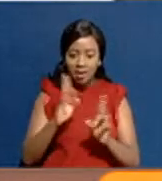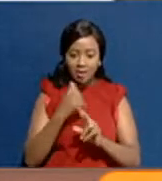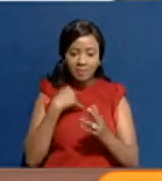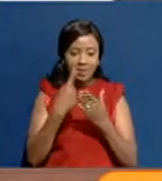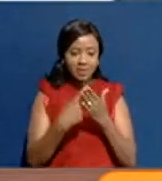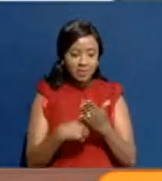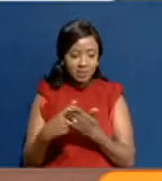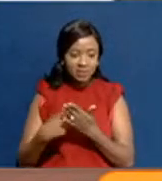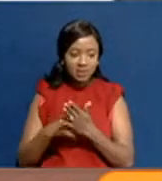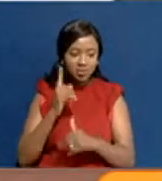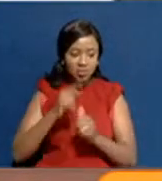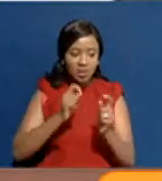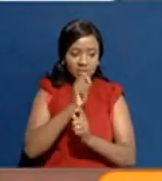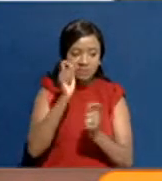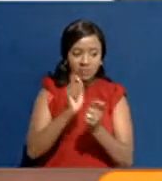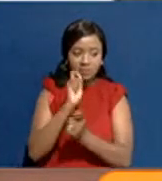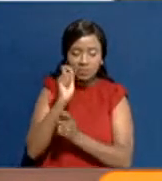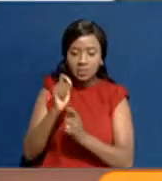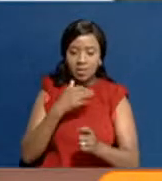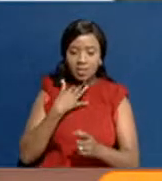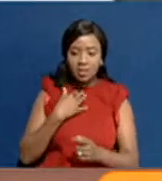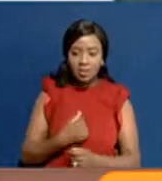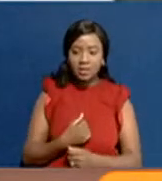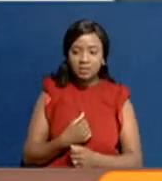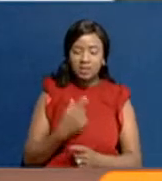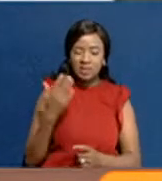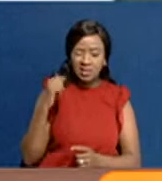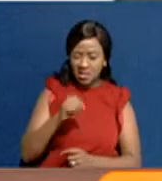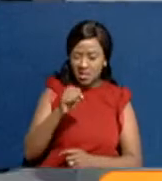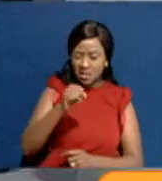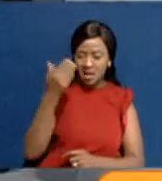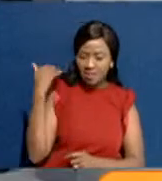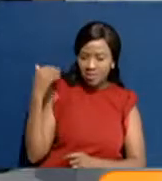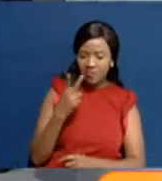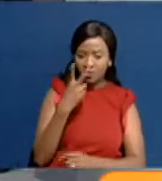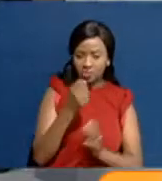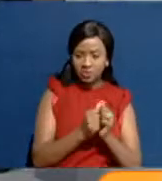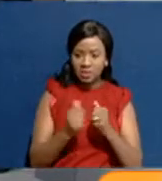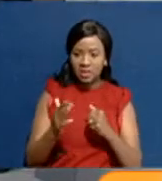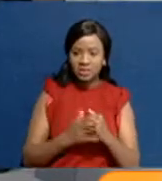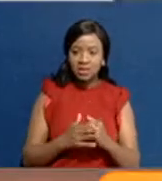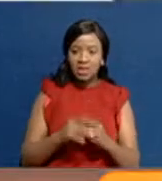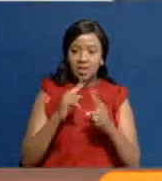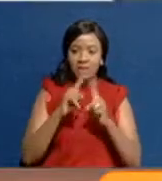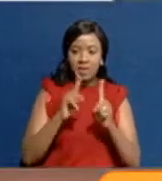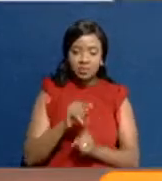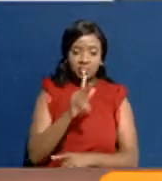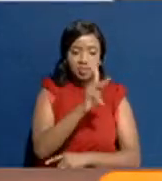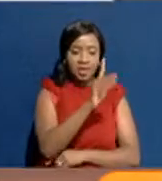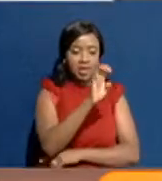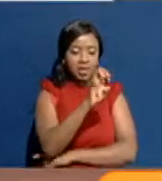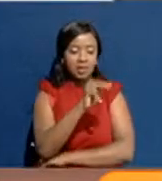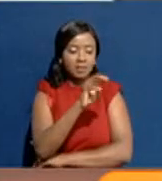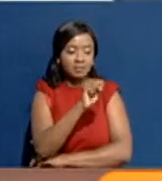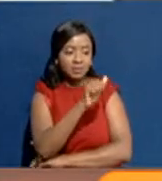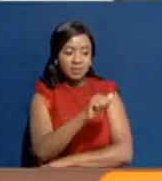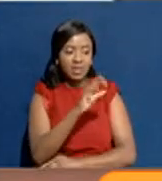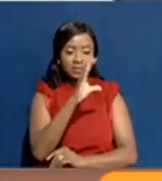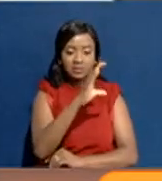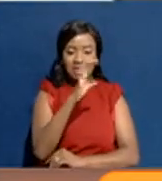those specifications are supposed to be. In 2019. Exactly, in 2019. Yeah. Yeah. And so, yes, the KEMSA CEO went ahead